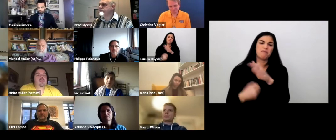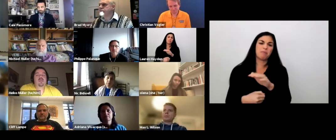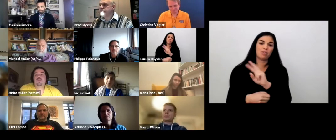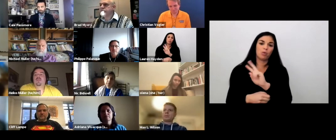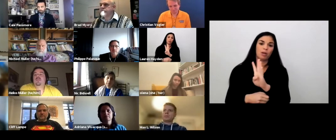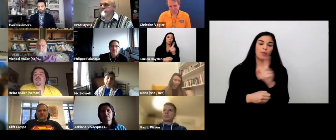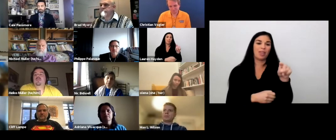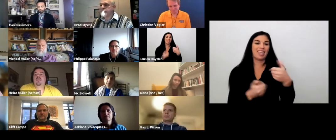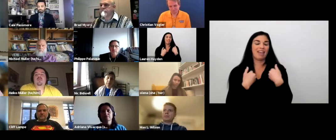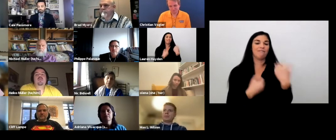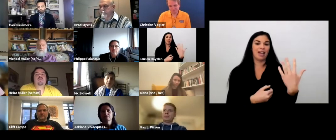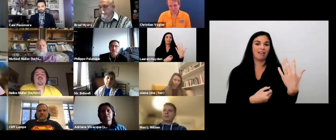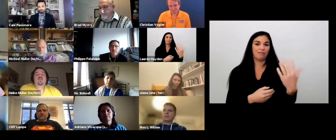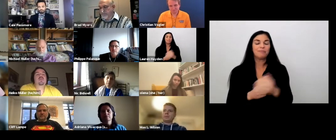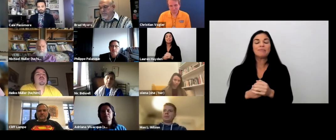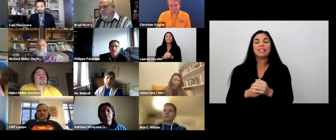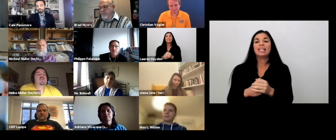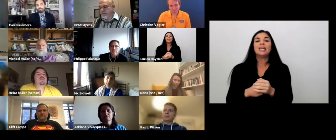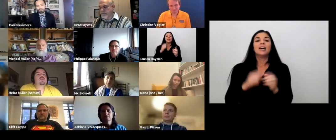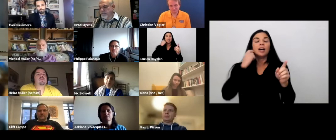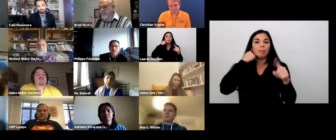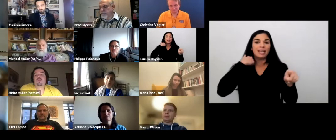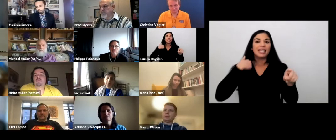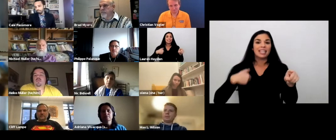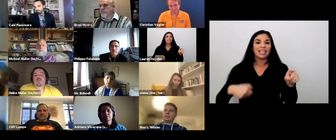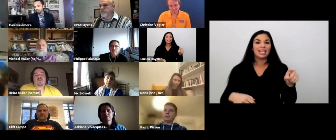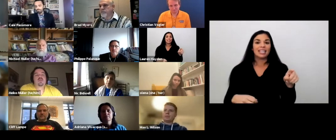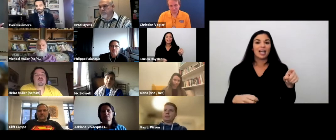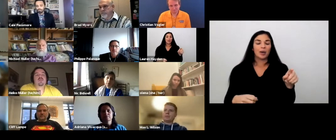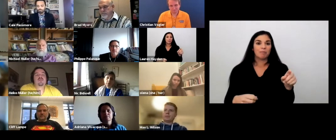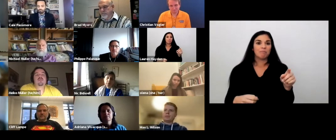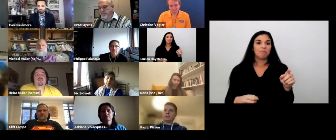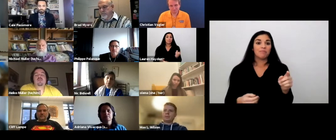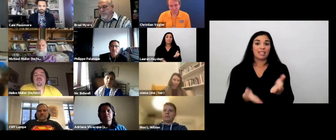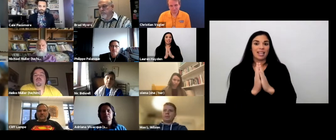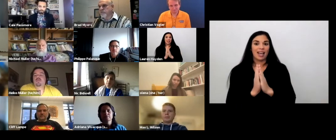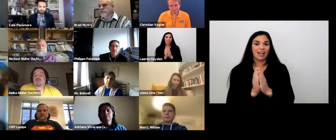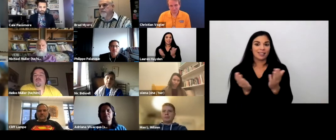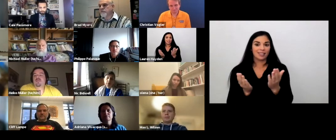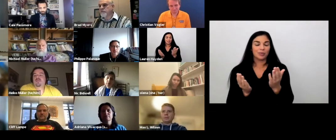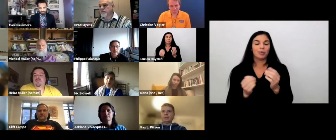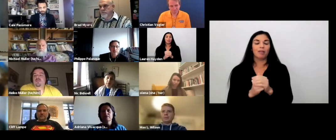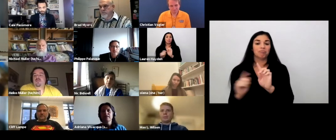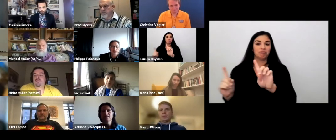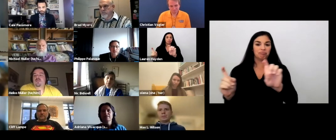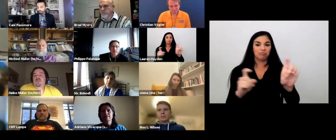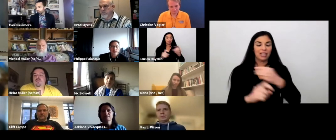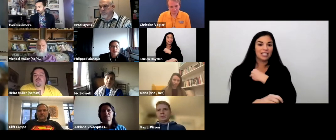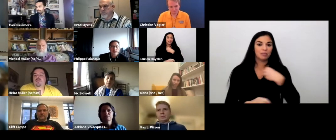5. But they did, they basically asked this question to their membership